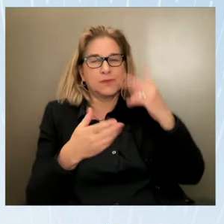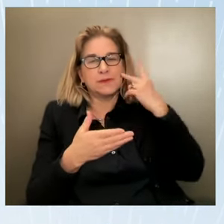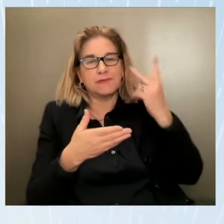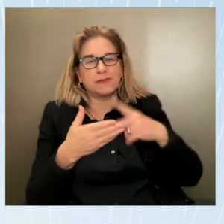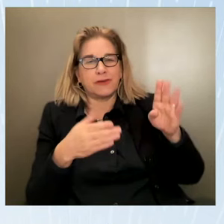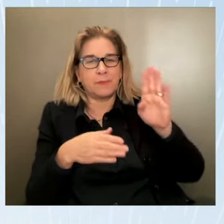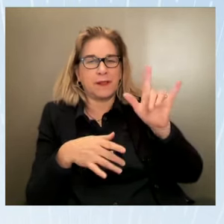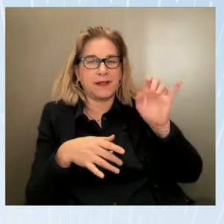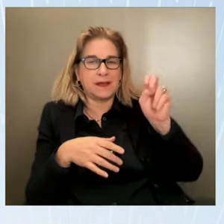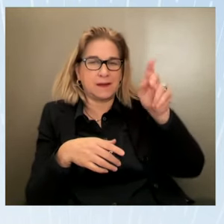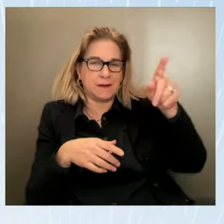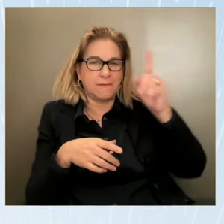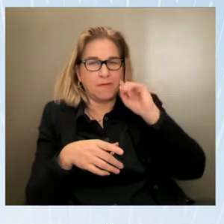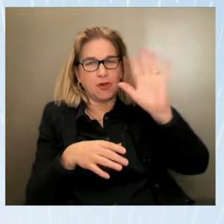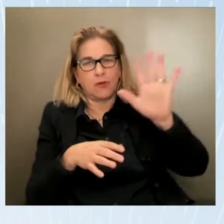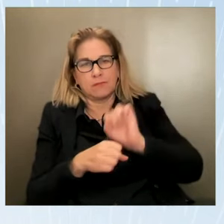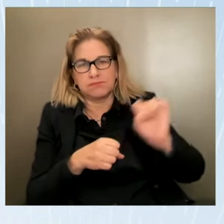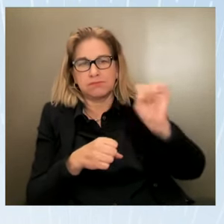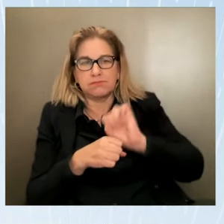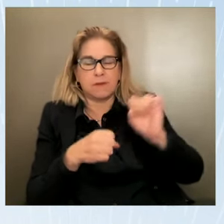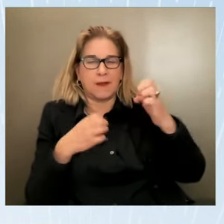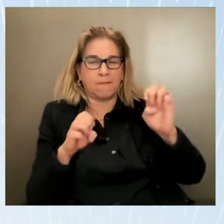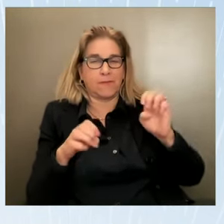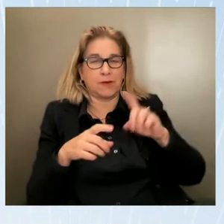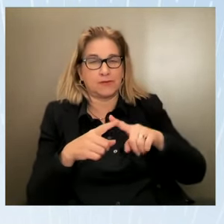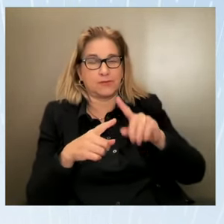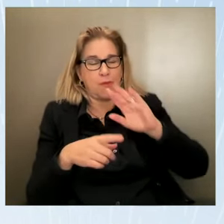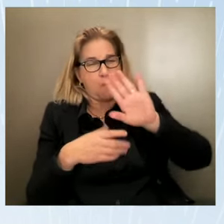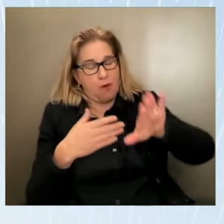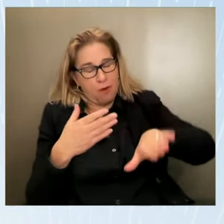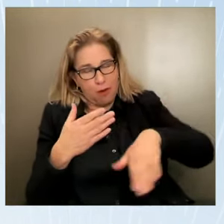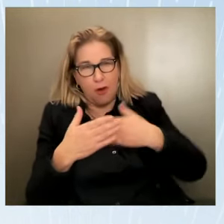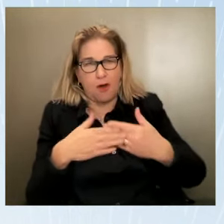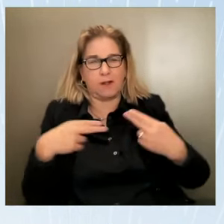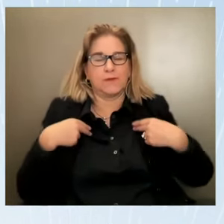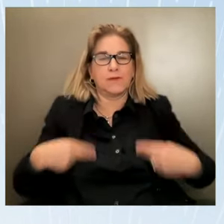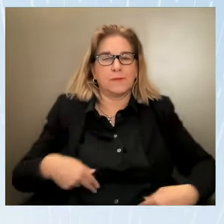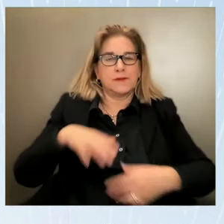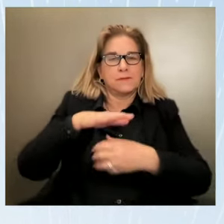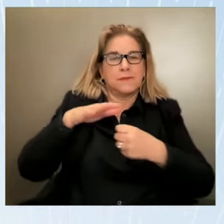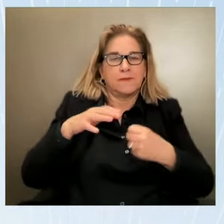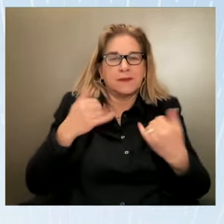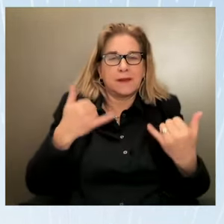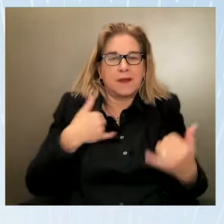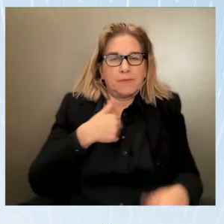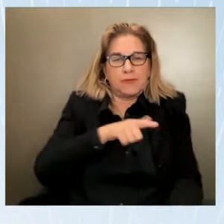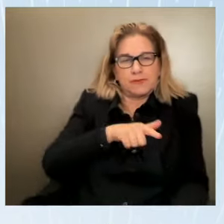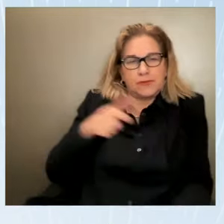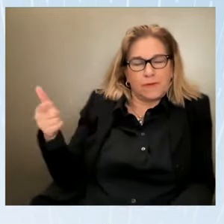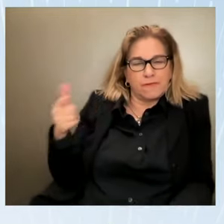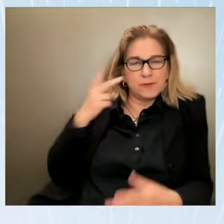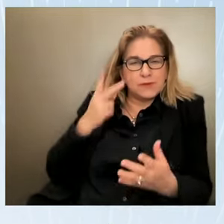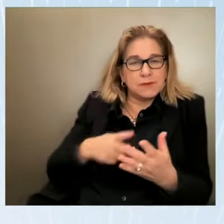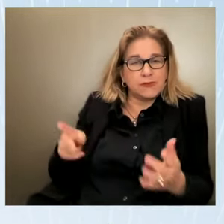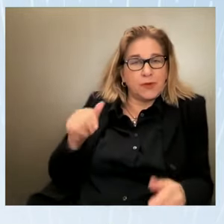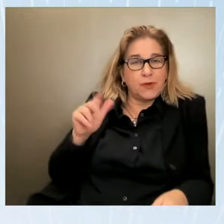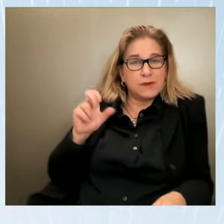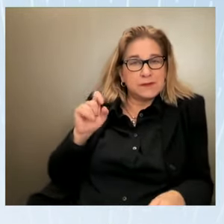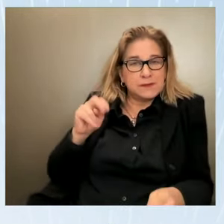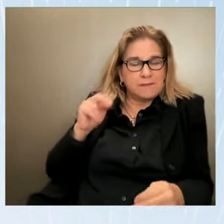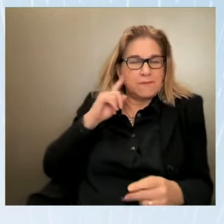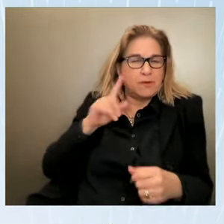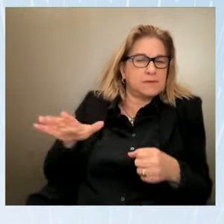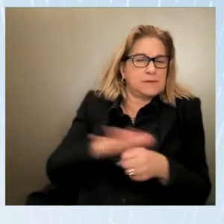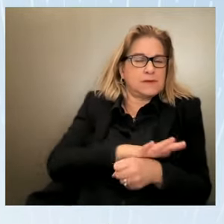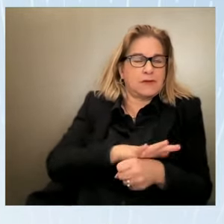that Secretary Austin, who is currently in Europe, and the entire Department of Defense are all in to help. Kath, thank you very, very